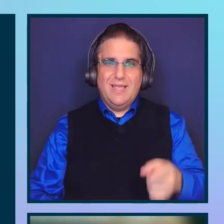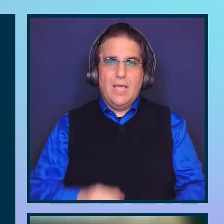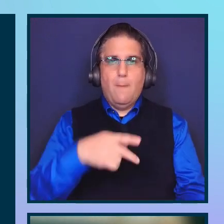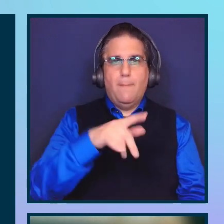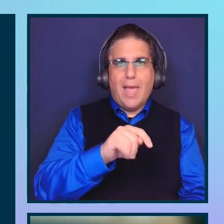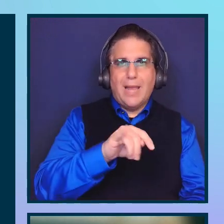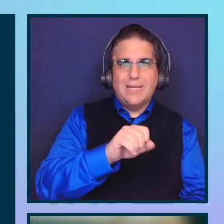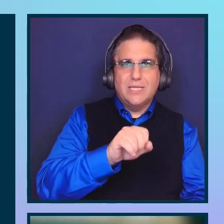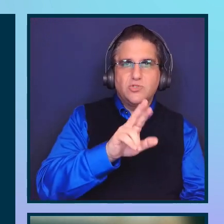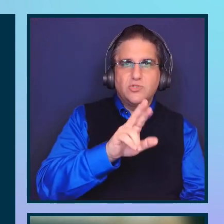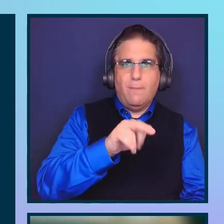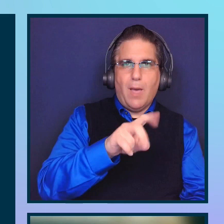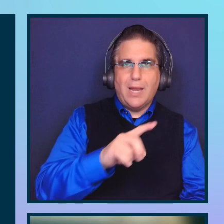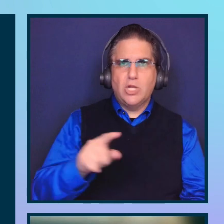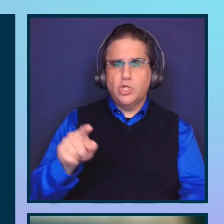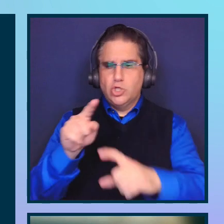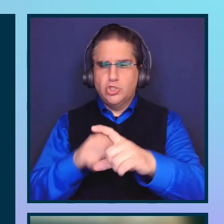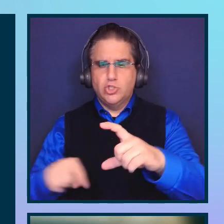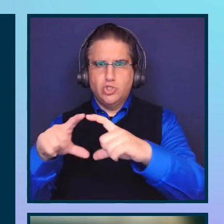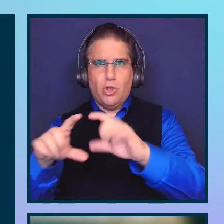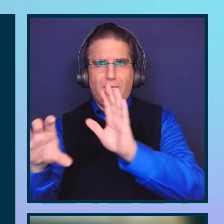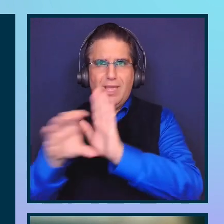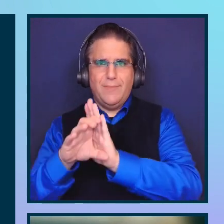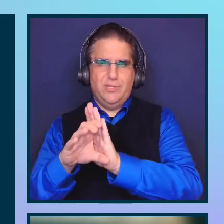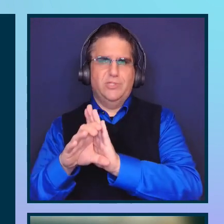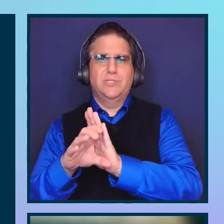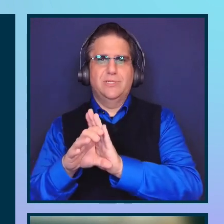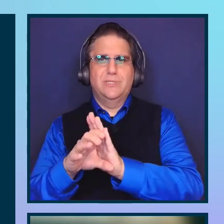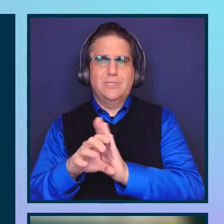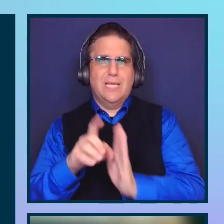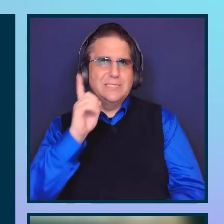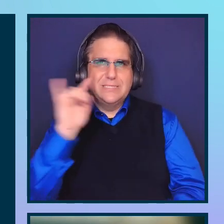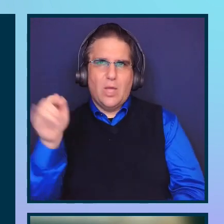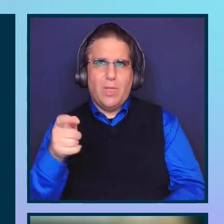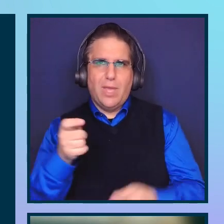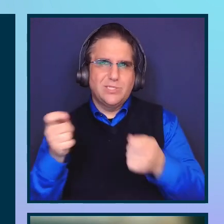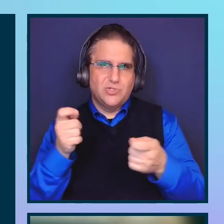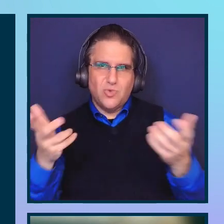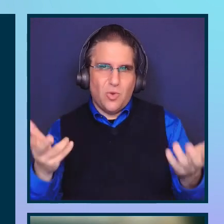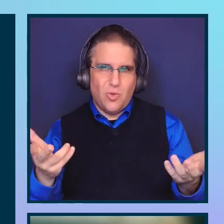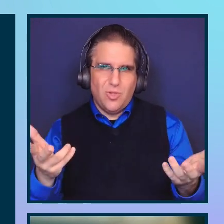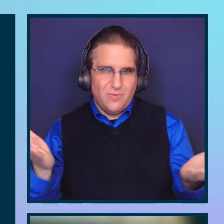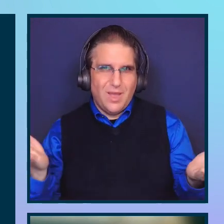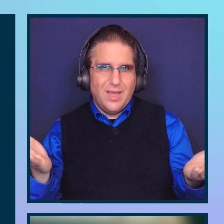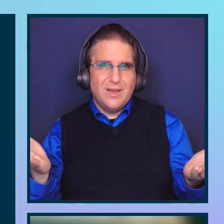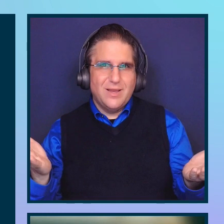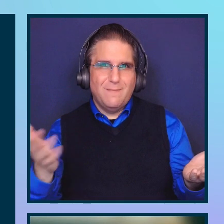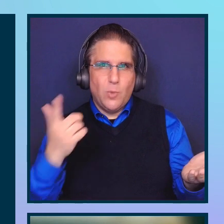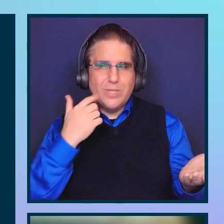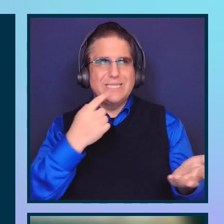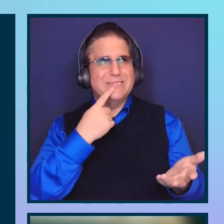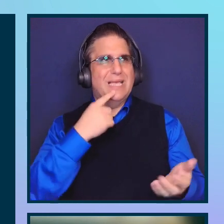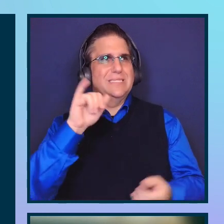circle image, a control that you can't even tell it's a controller, that it does anything really by the default